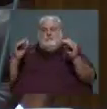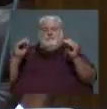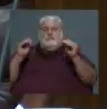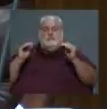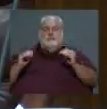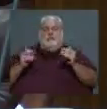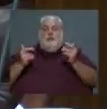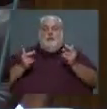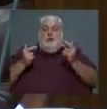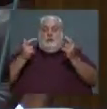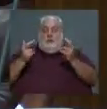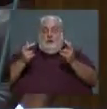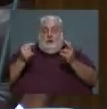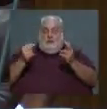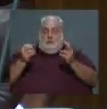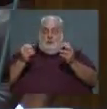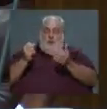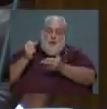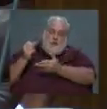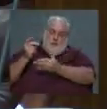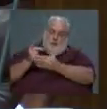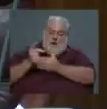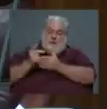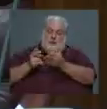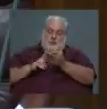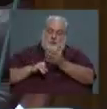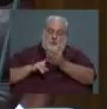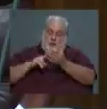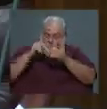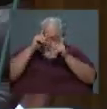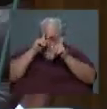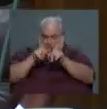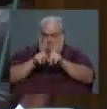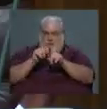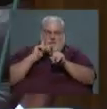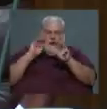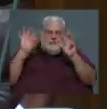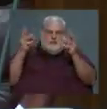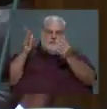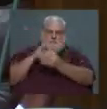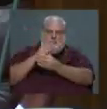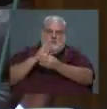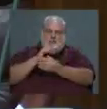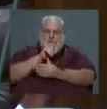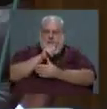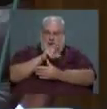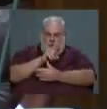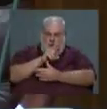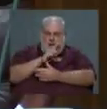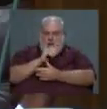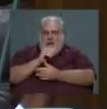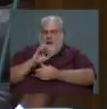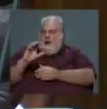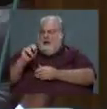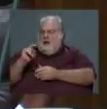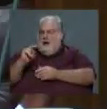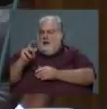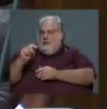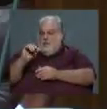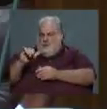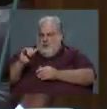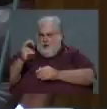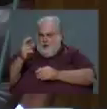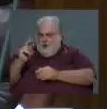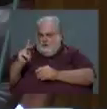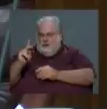purposes, a resolution to authorize the renewal of an interlocal agreement for ambulance services between the City of Little Rock, Arkansas and Conway, Arkansas,